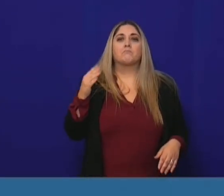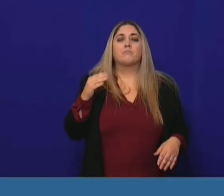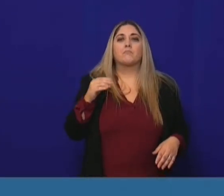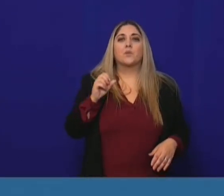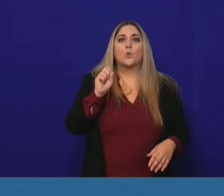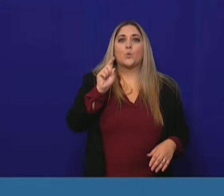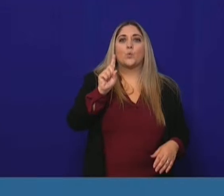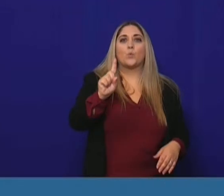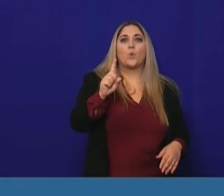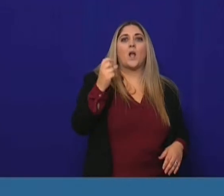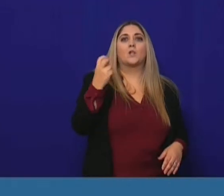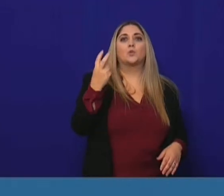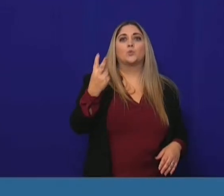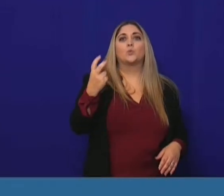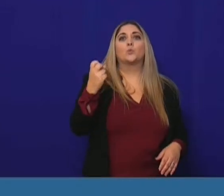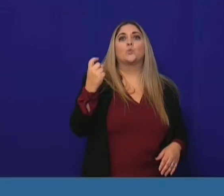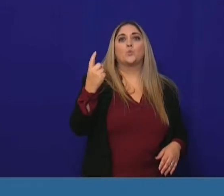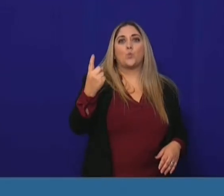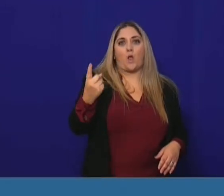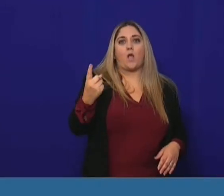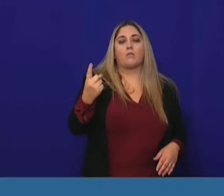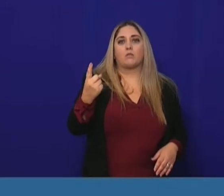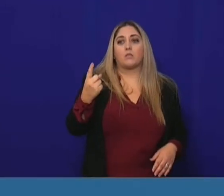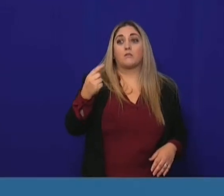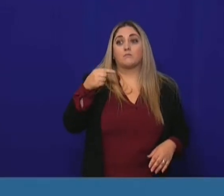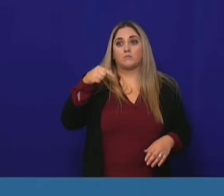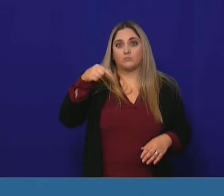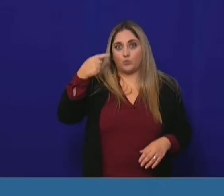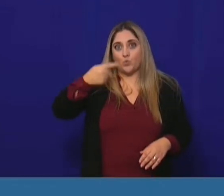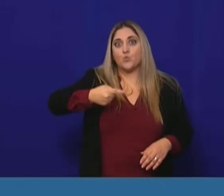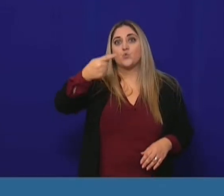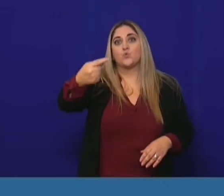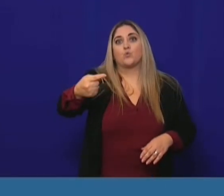ta' 121 fuq dan l-aħħar ġimgħa.